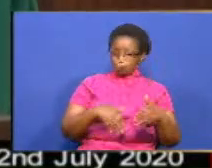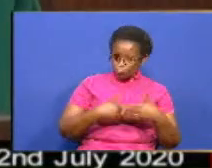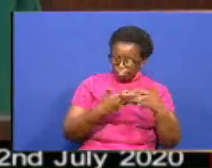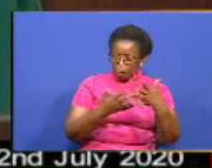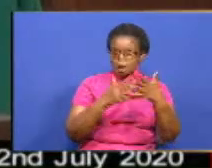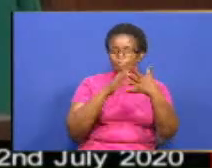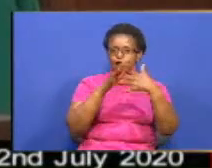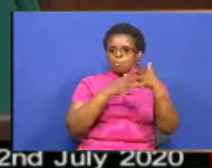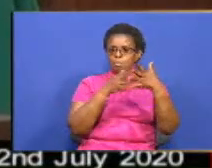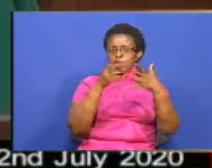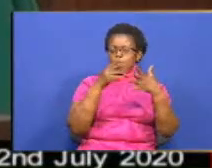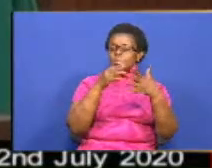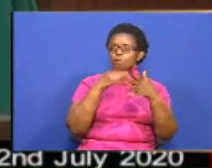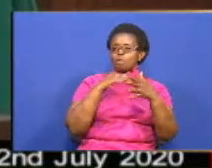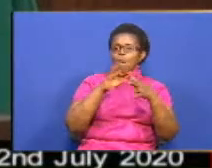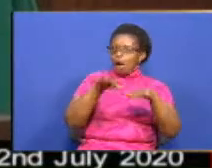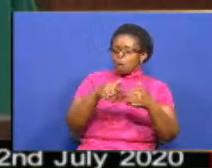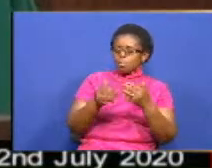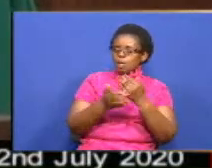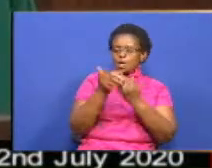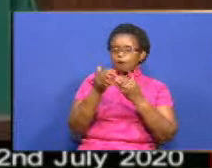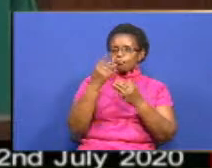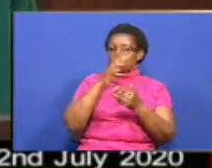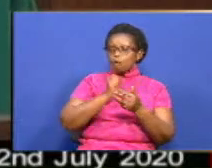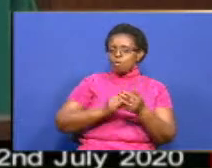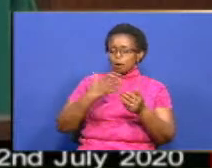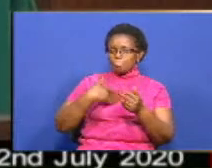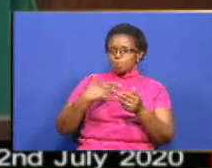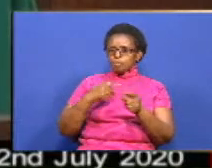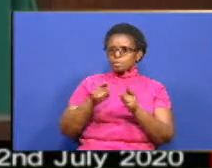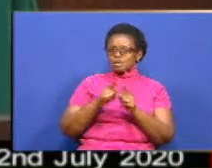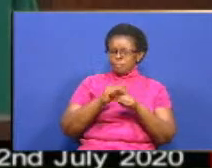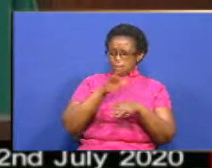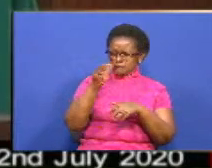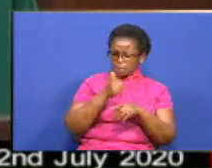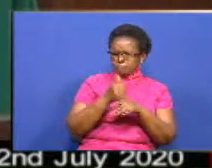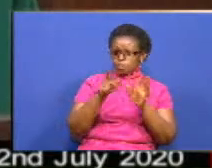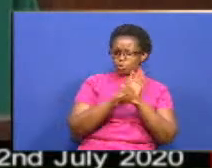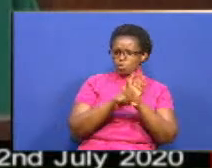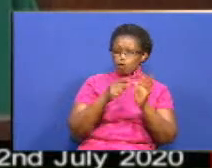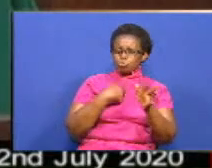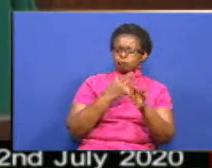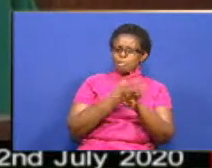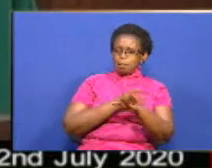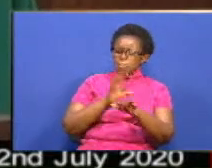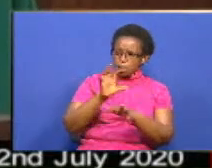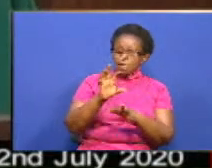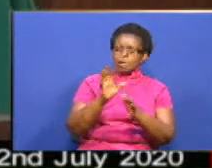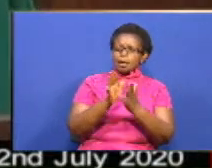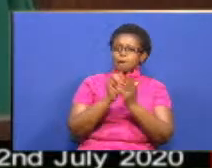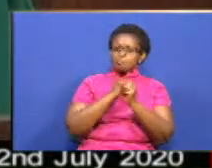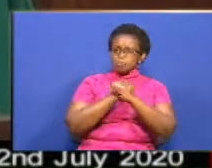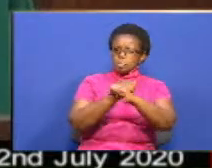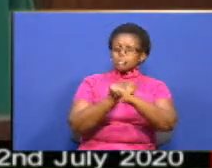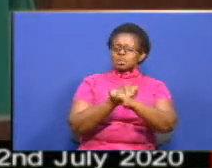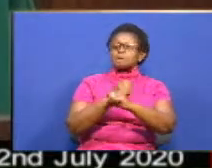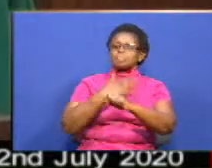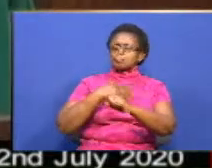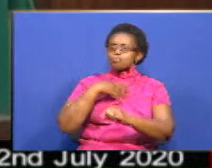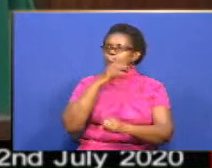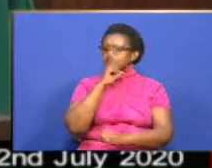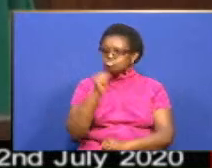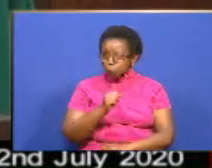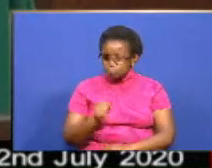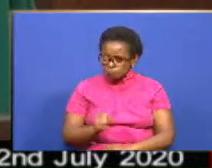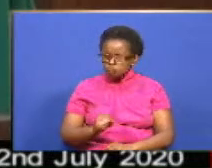of older members of society, to establish a framework for the empowerment and protection of the elderly